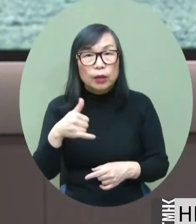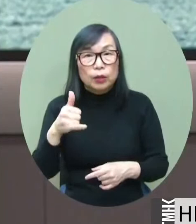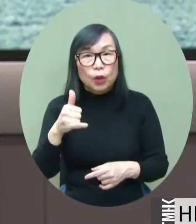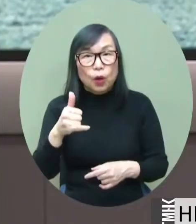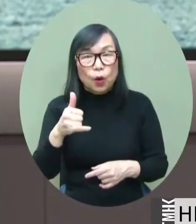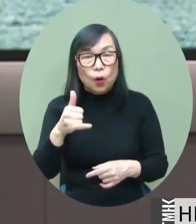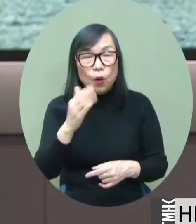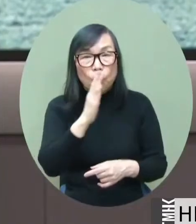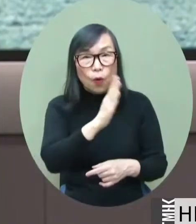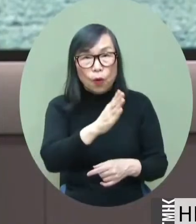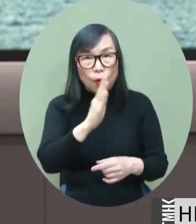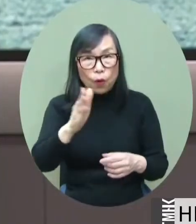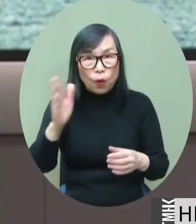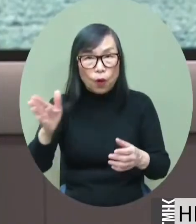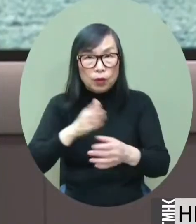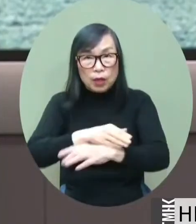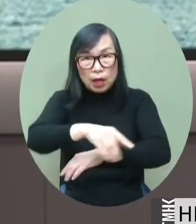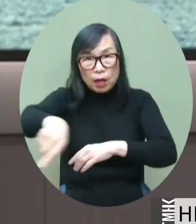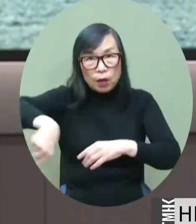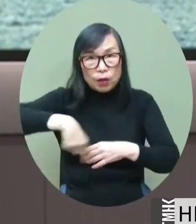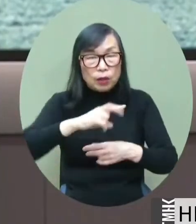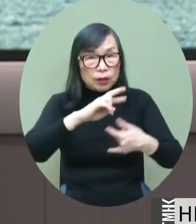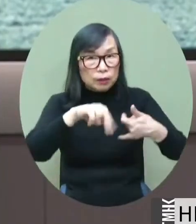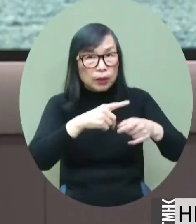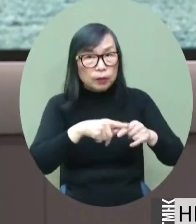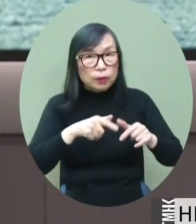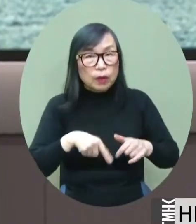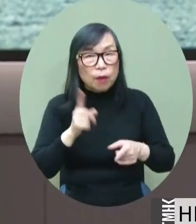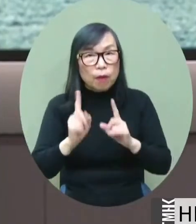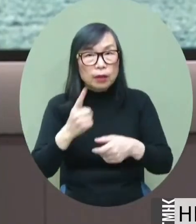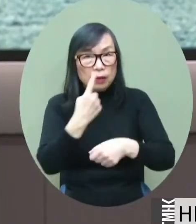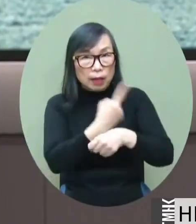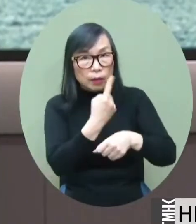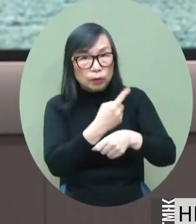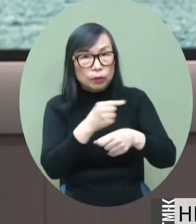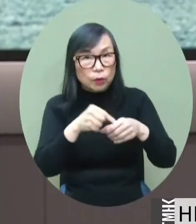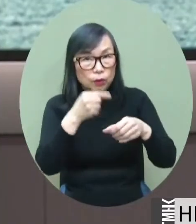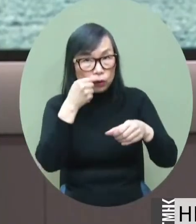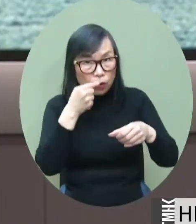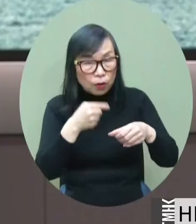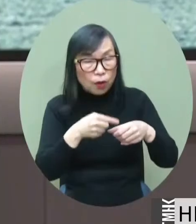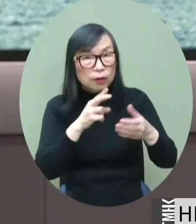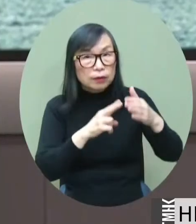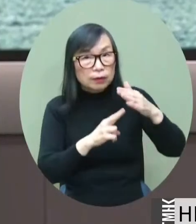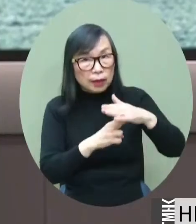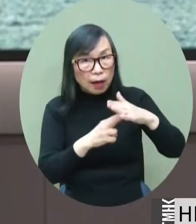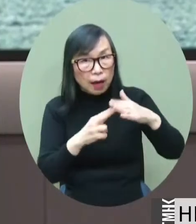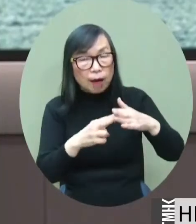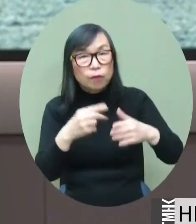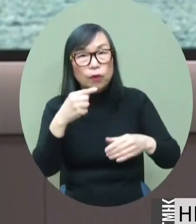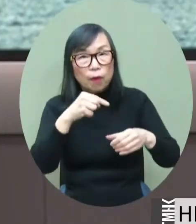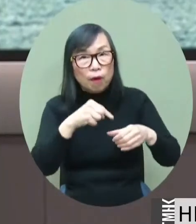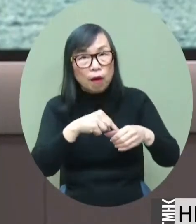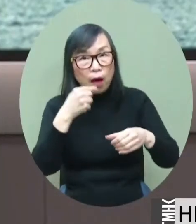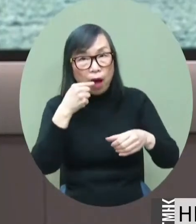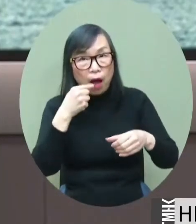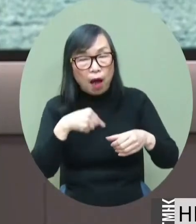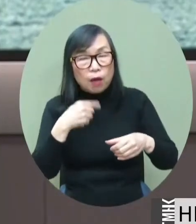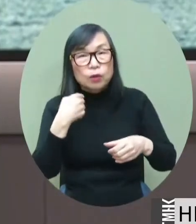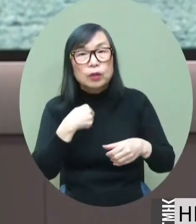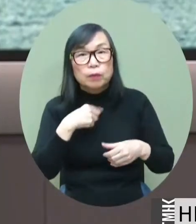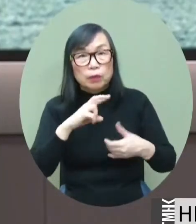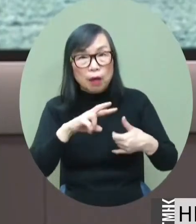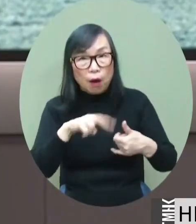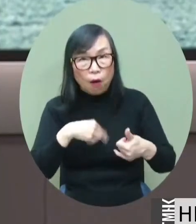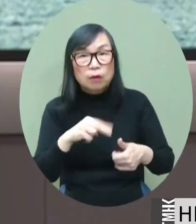is also encouraging members of the public to do tests at the community testing centers